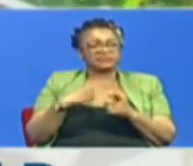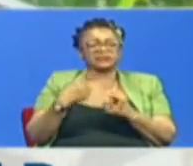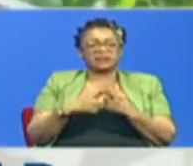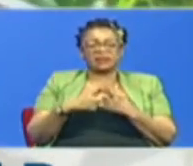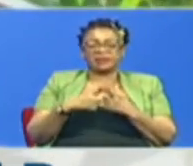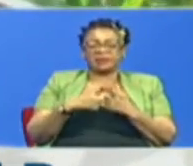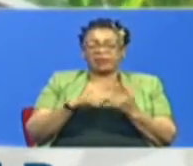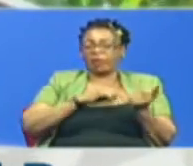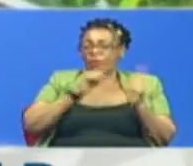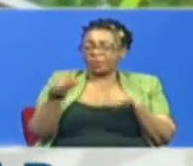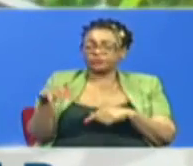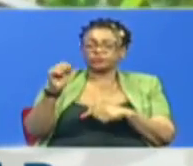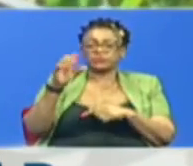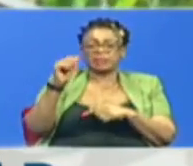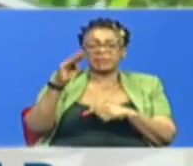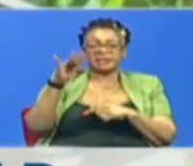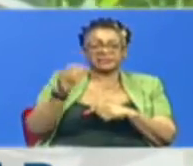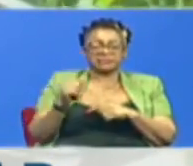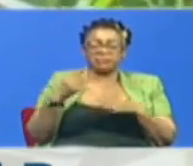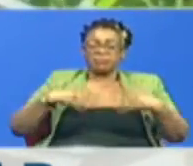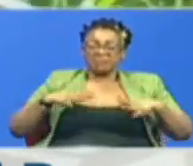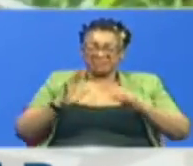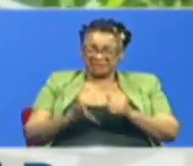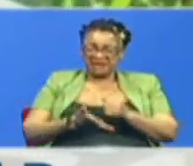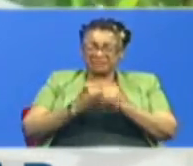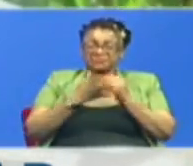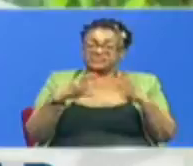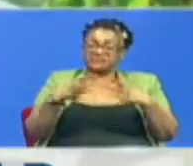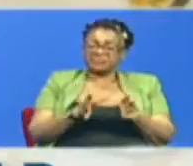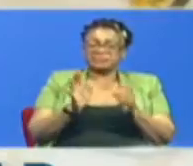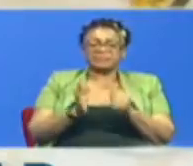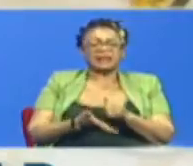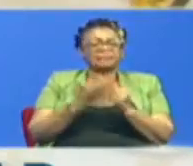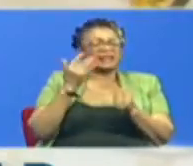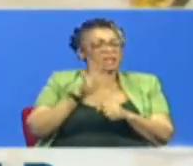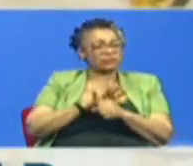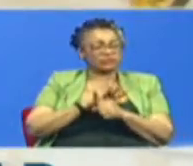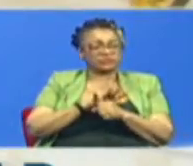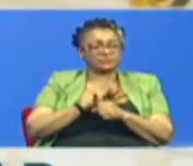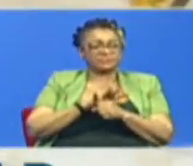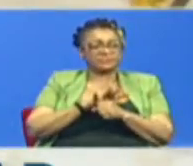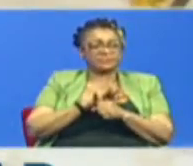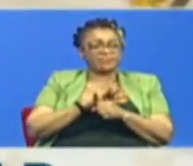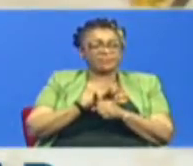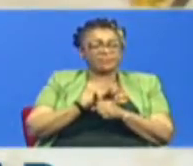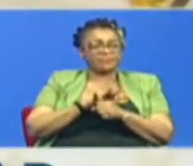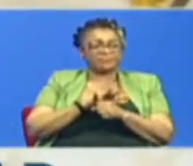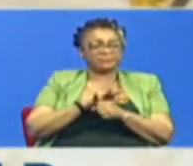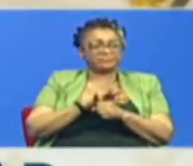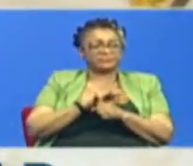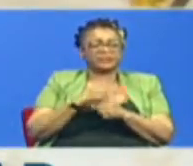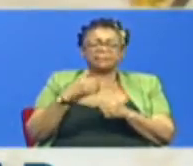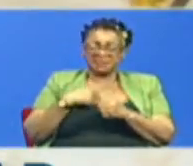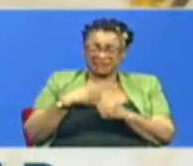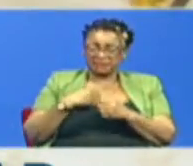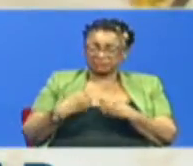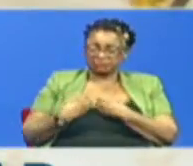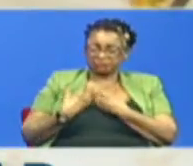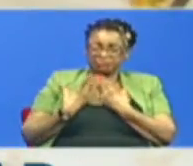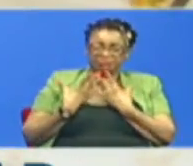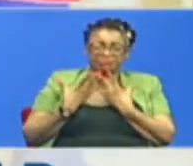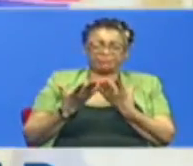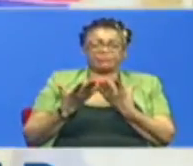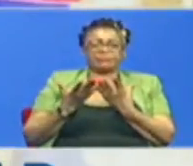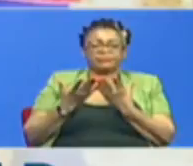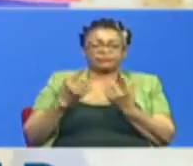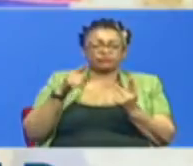Sabatia, kumekuwa na watu wananisaidia, family imekuwa ikinisaidia sana. Haya natamuka toka kwa roho yangu. President